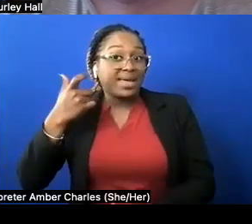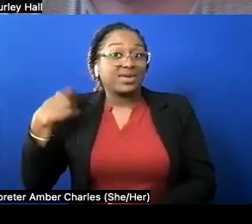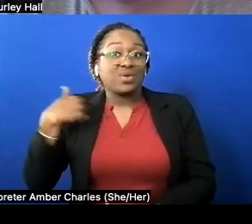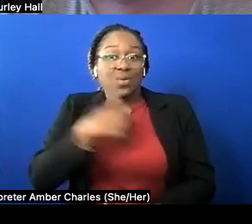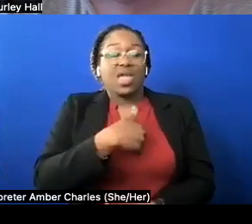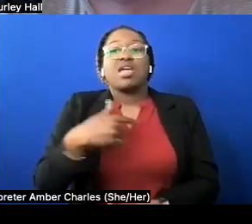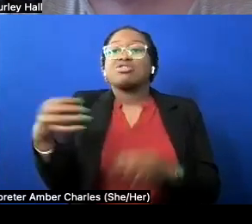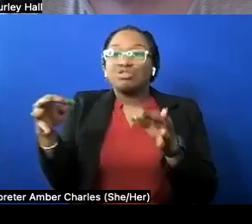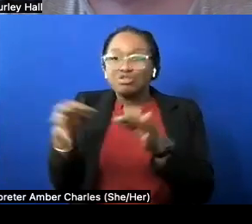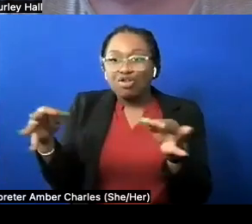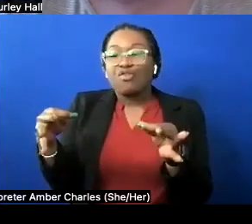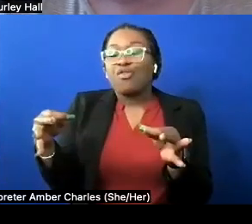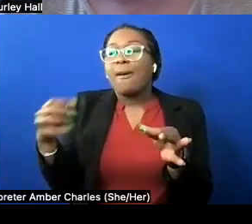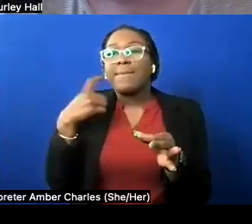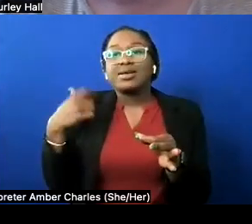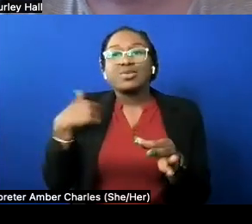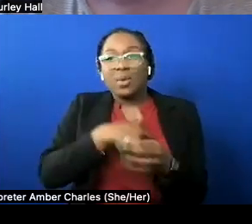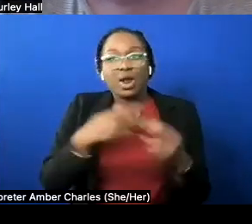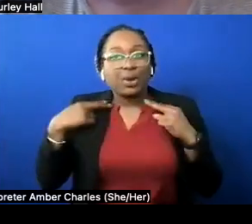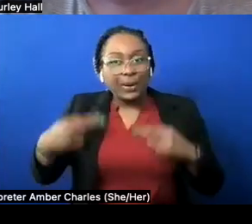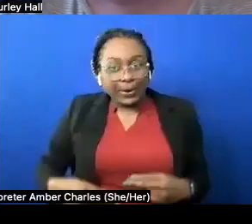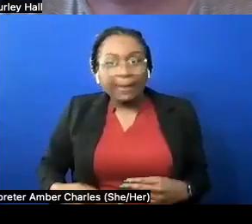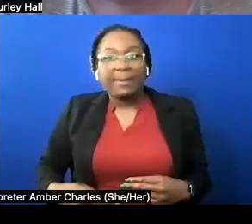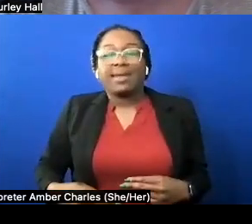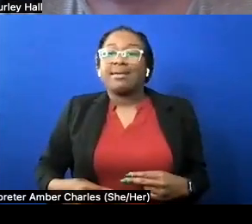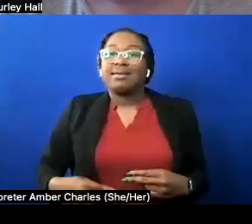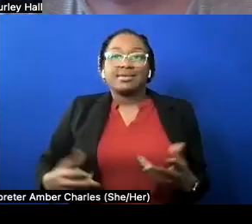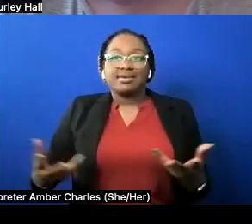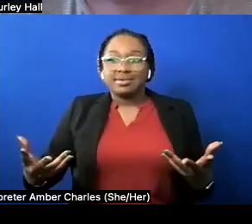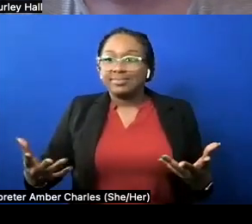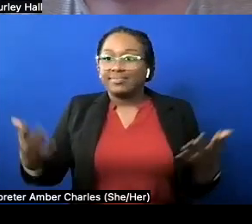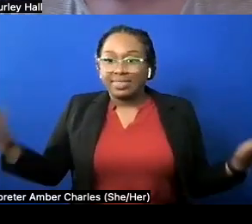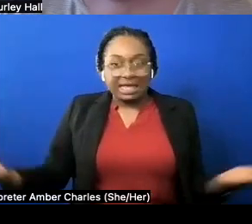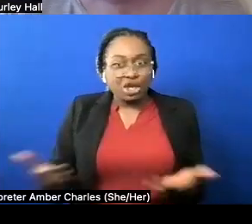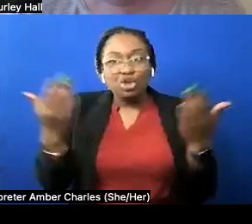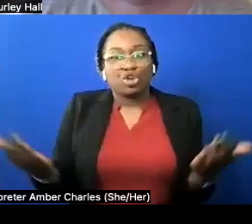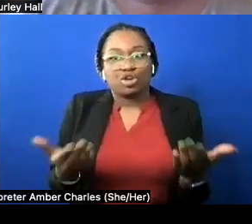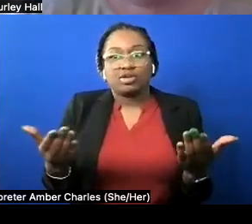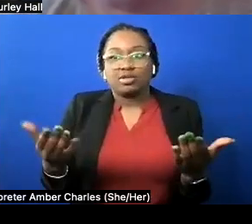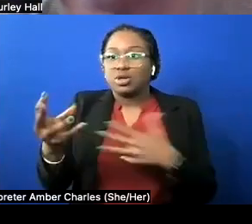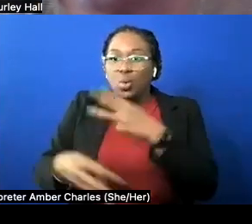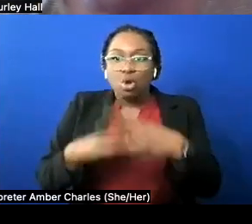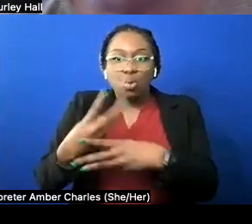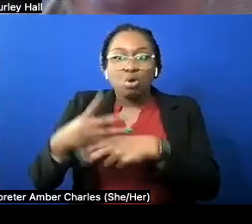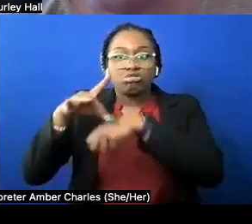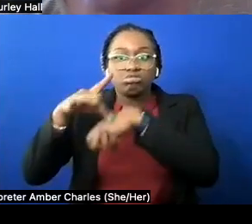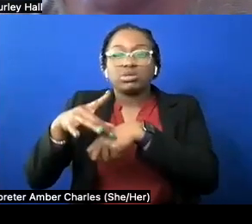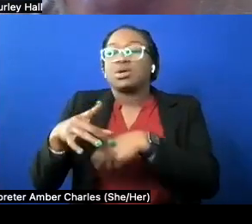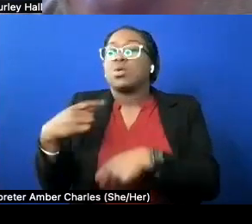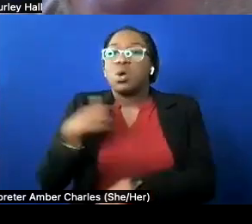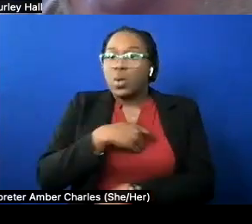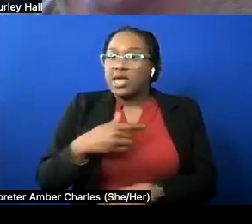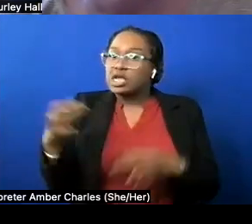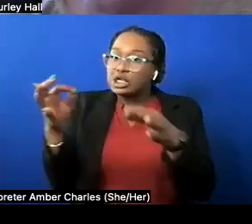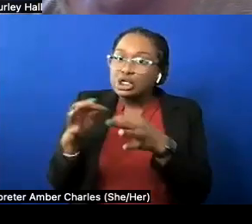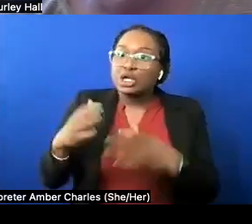of being human and extant and just existing. We are deserving of joy, and